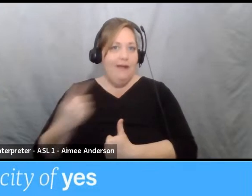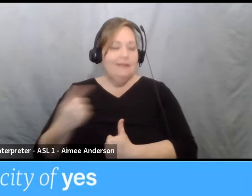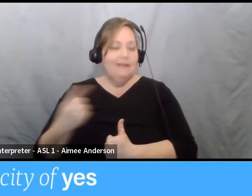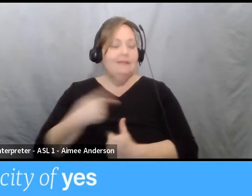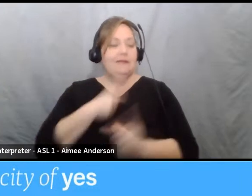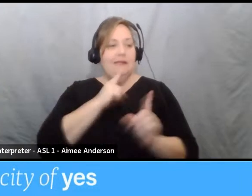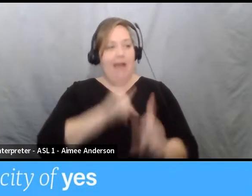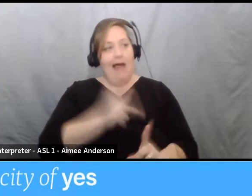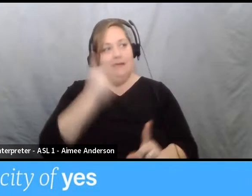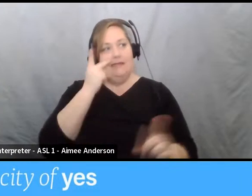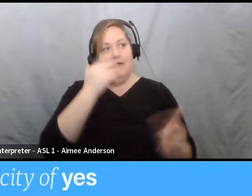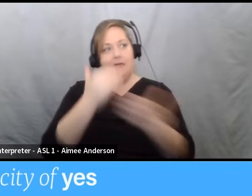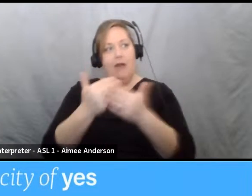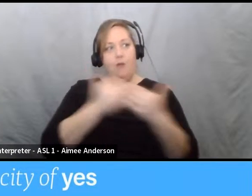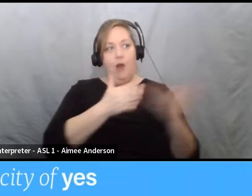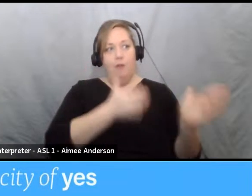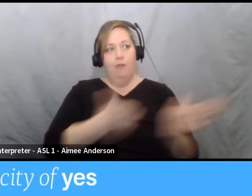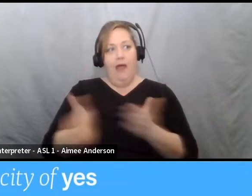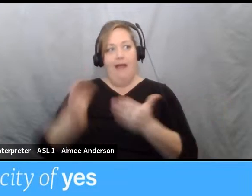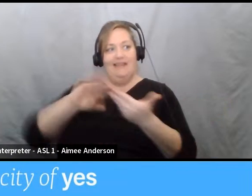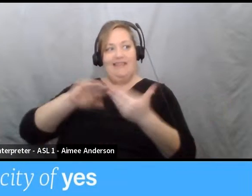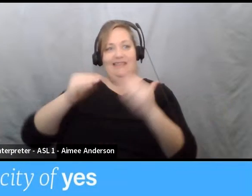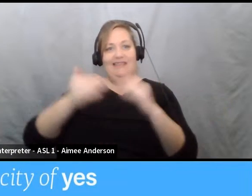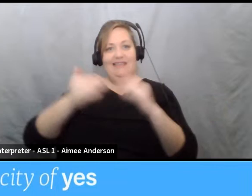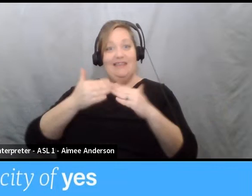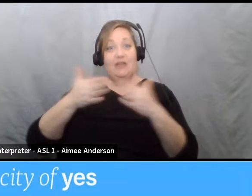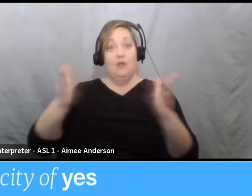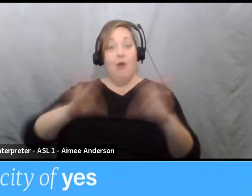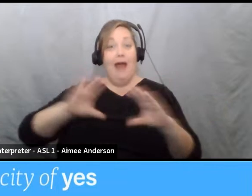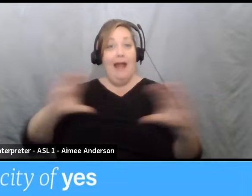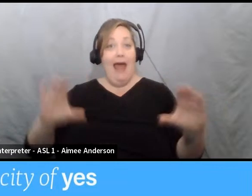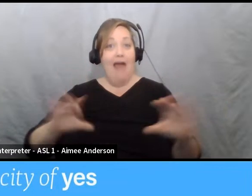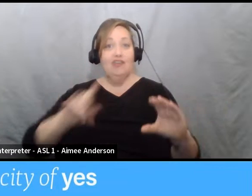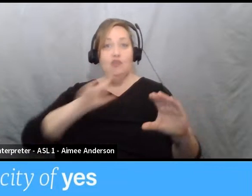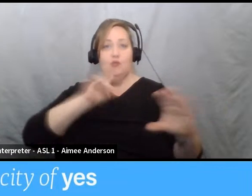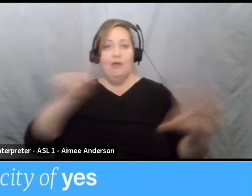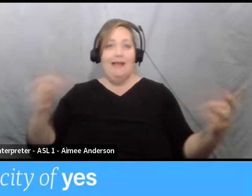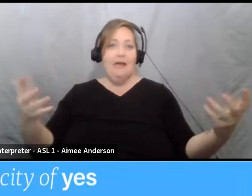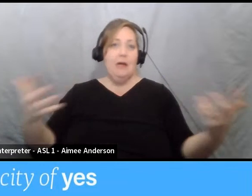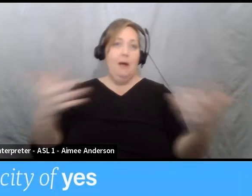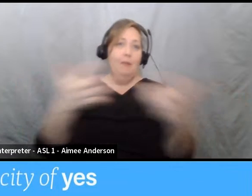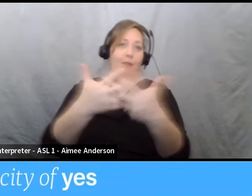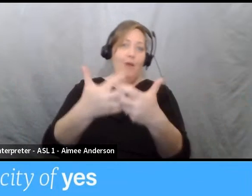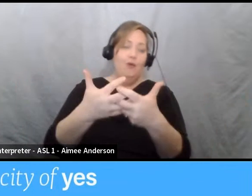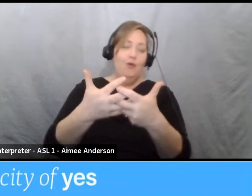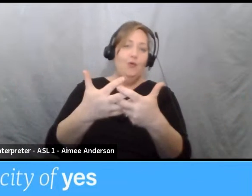plans and citywide actions as very complementary,